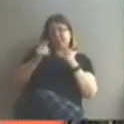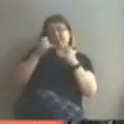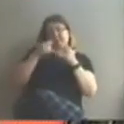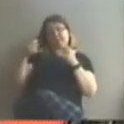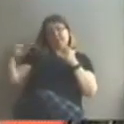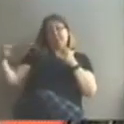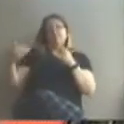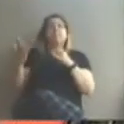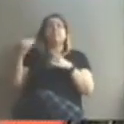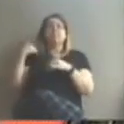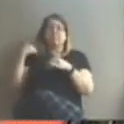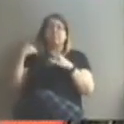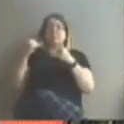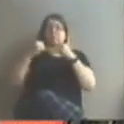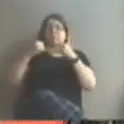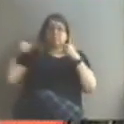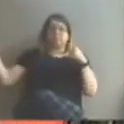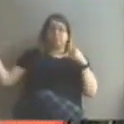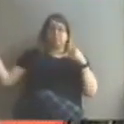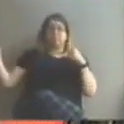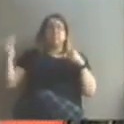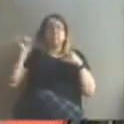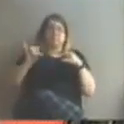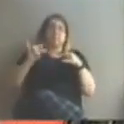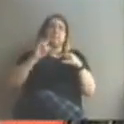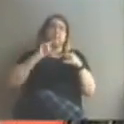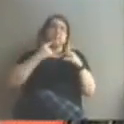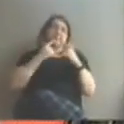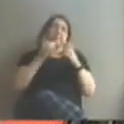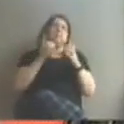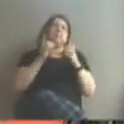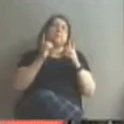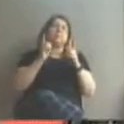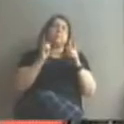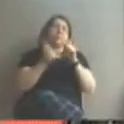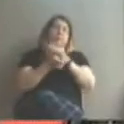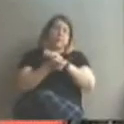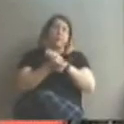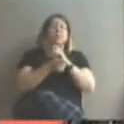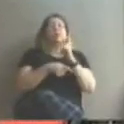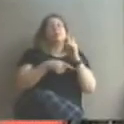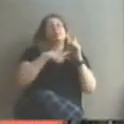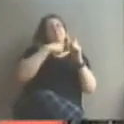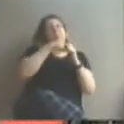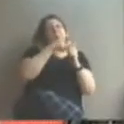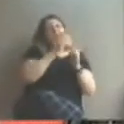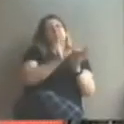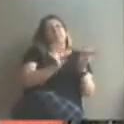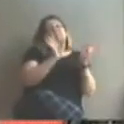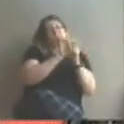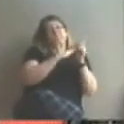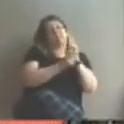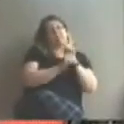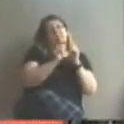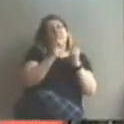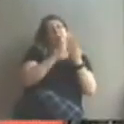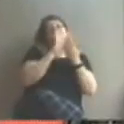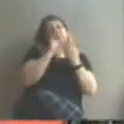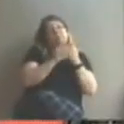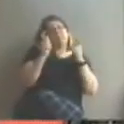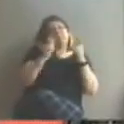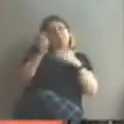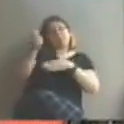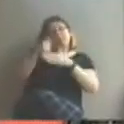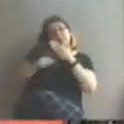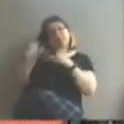it was a straight line. That is a significant change. It is also a significant change to move the curriculum management piece to be